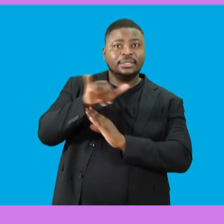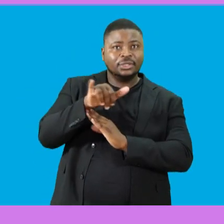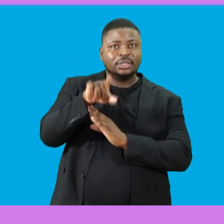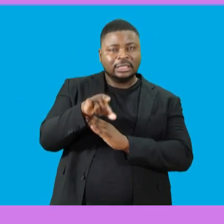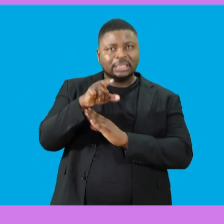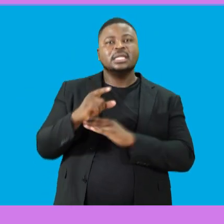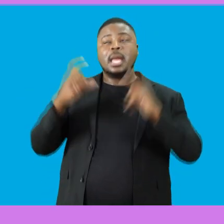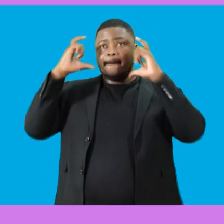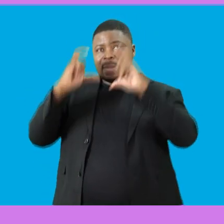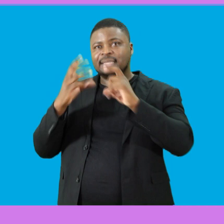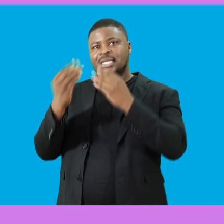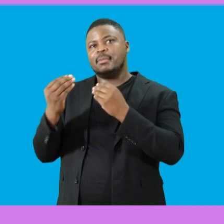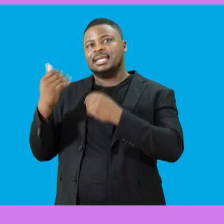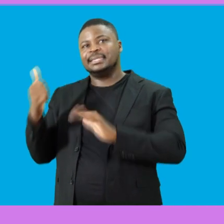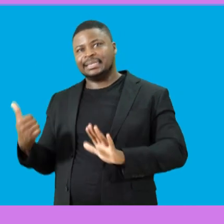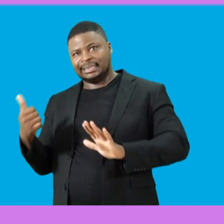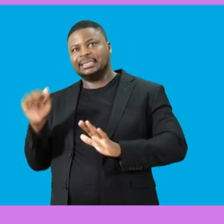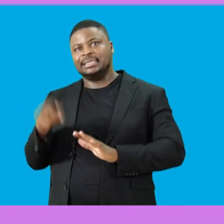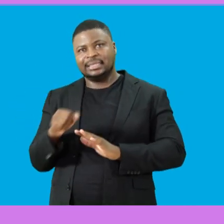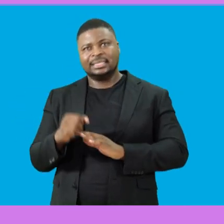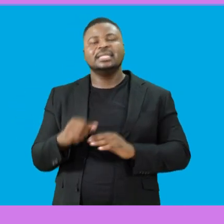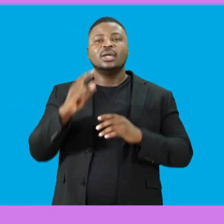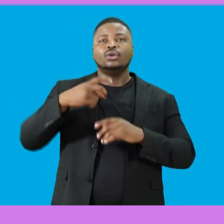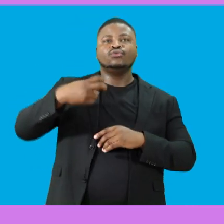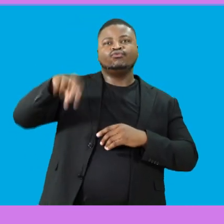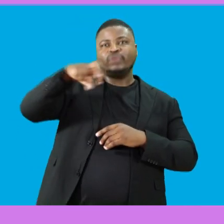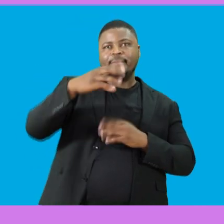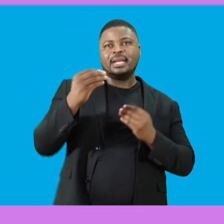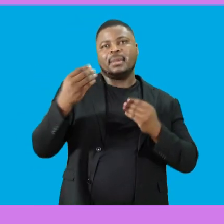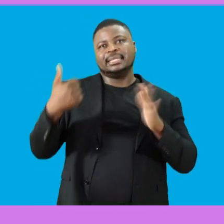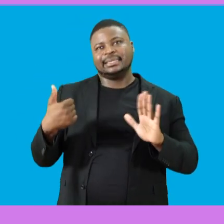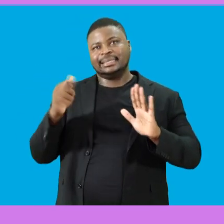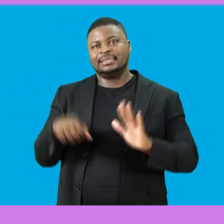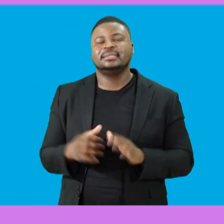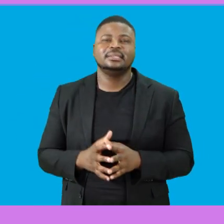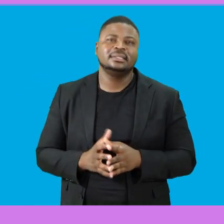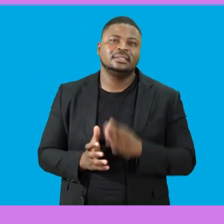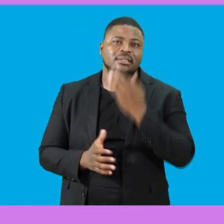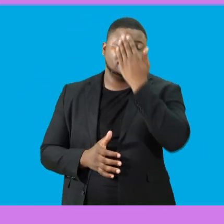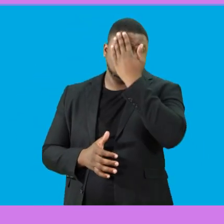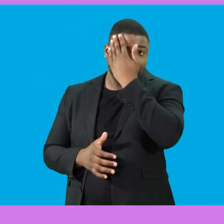at bus trip number 6. So it's bus number 6. It's trip number 6.